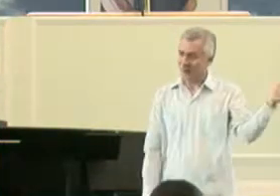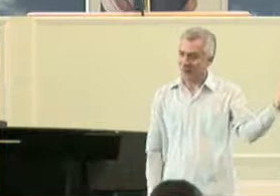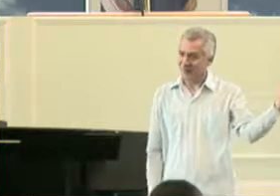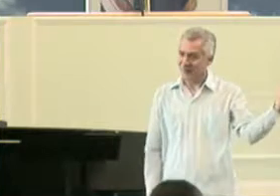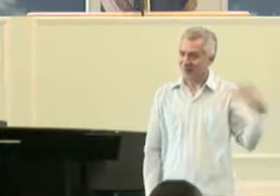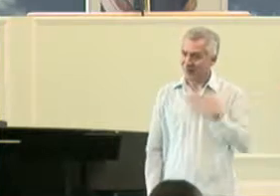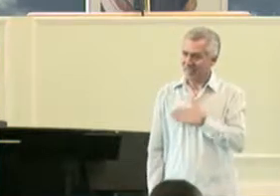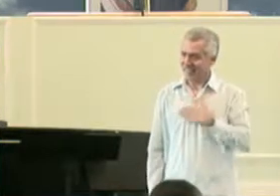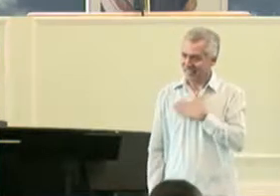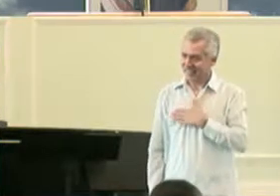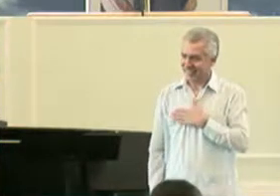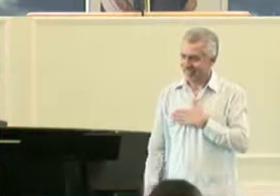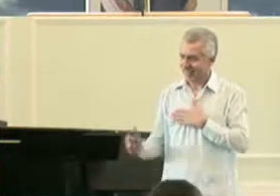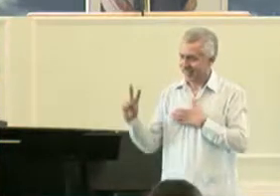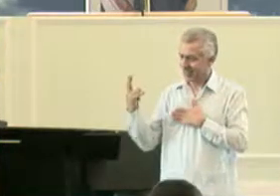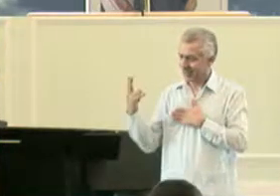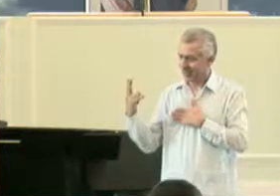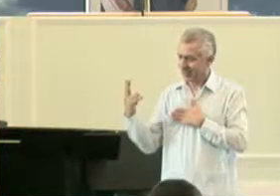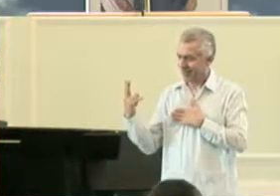Number two,